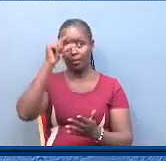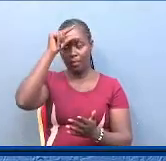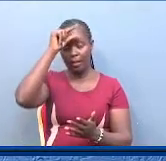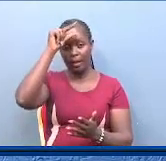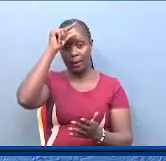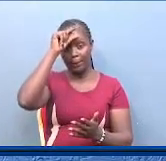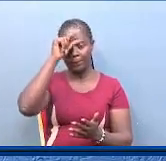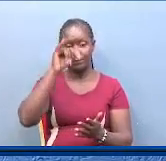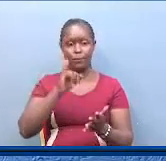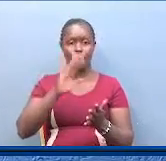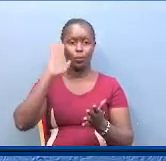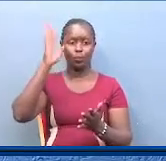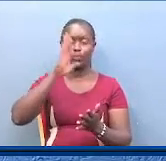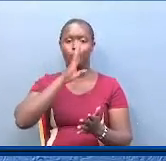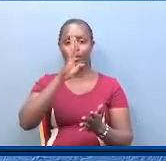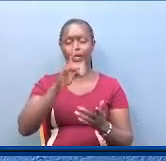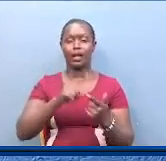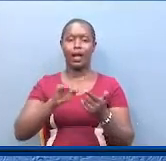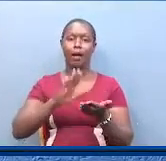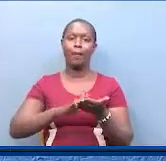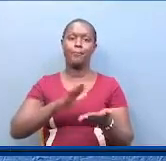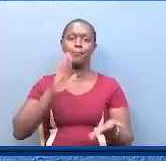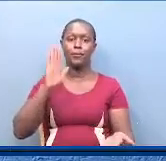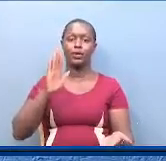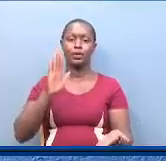government shall be the most